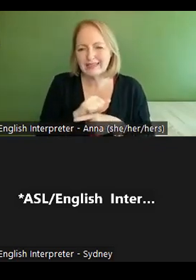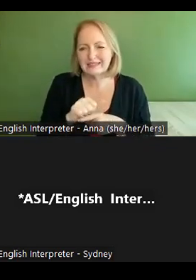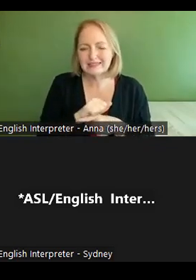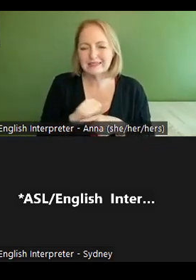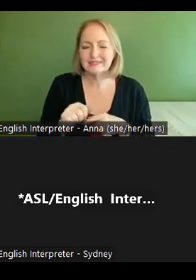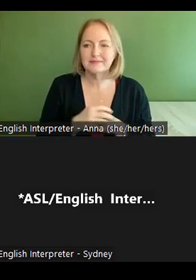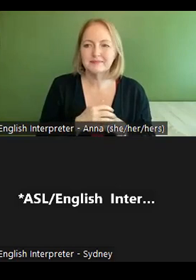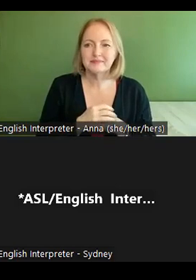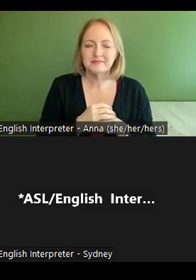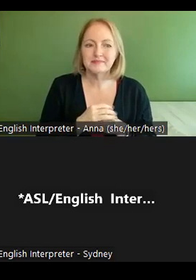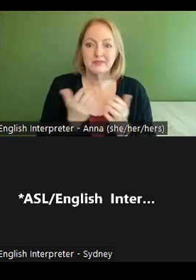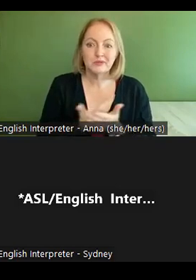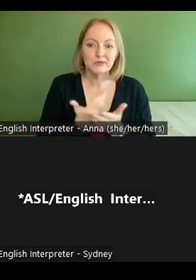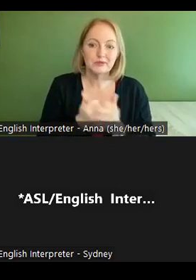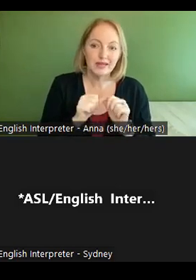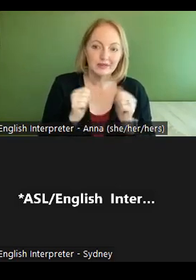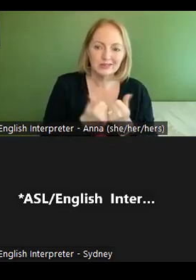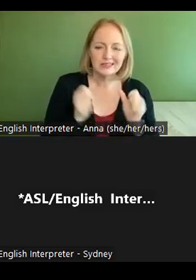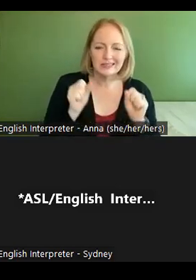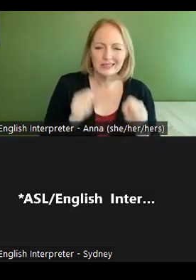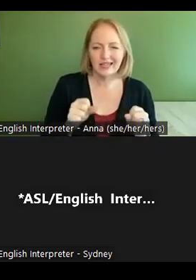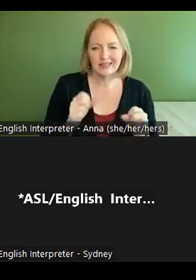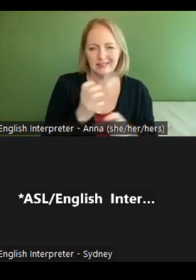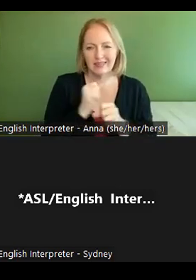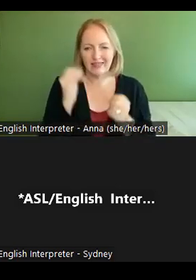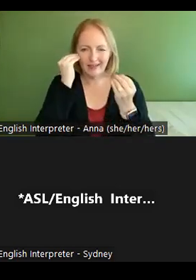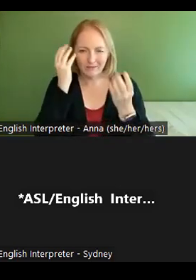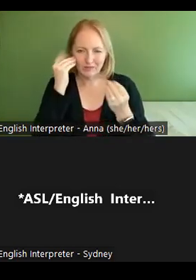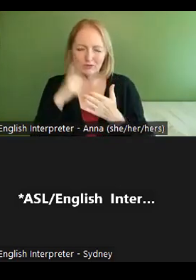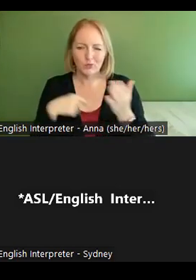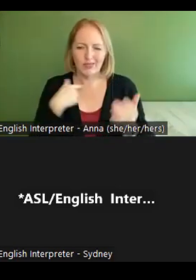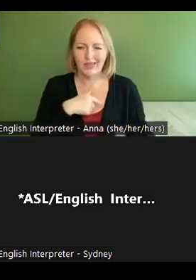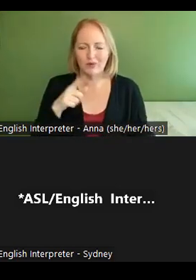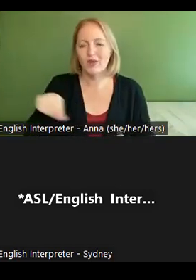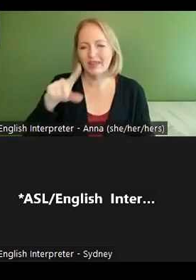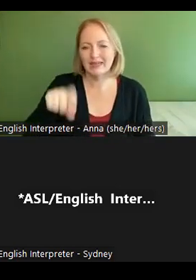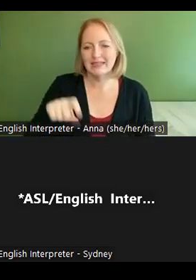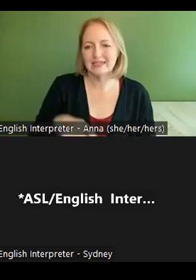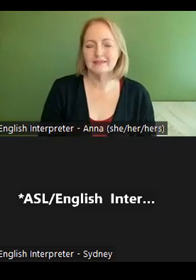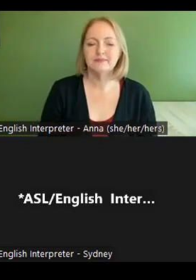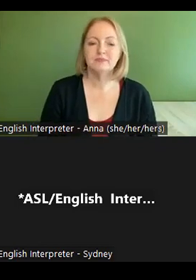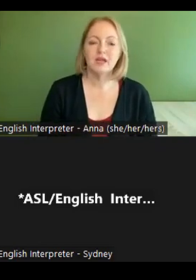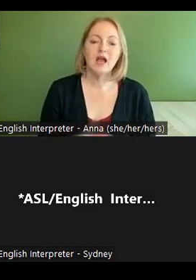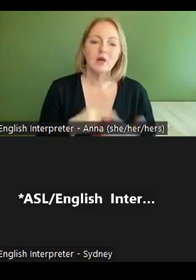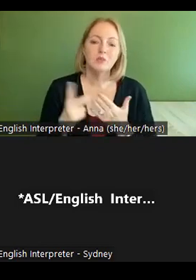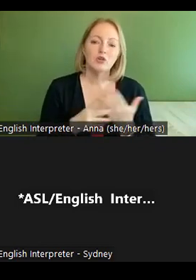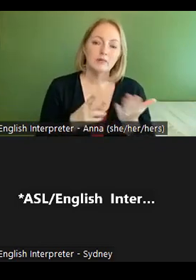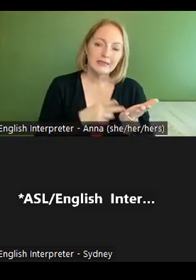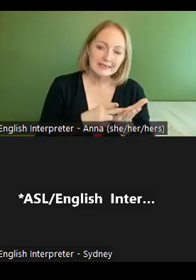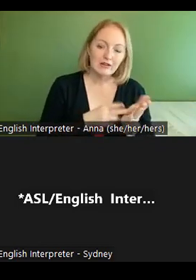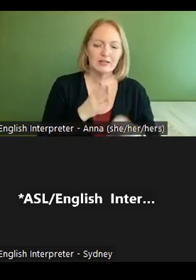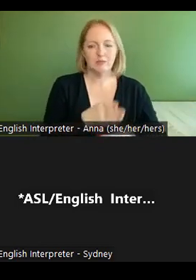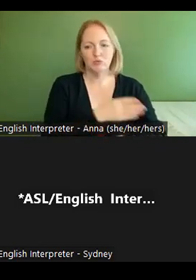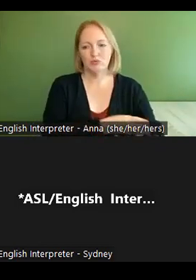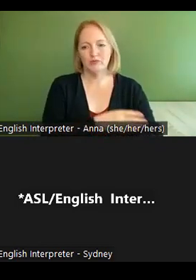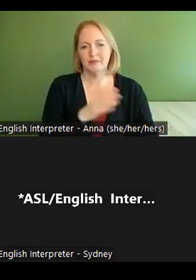that new agencies can get the information they need. Our program integrity and improvement